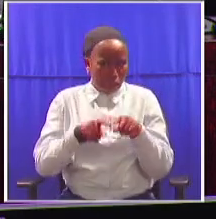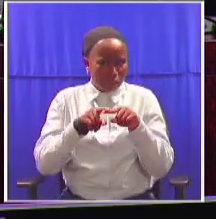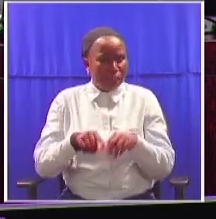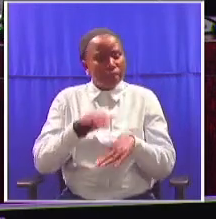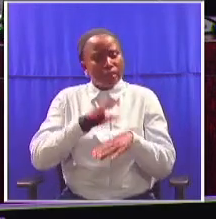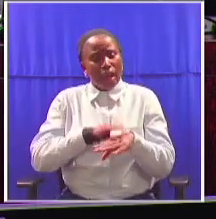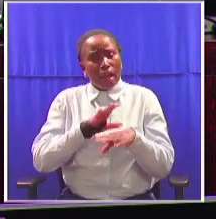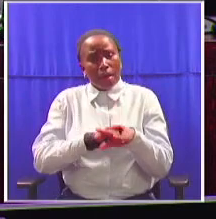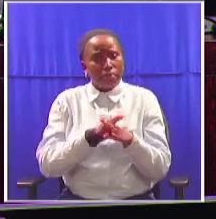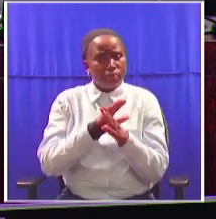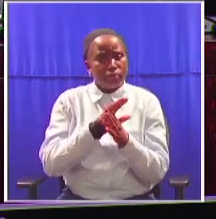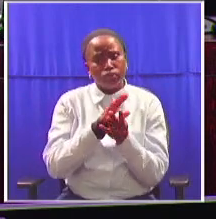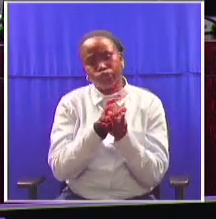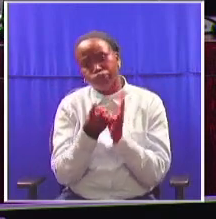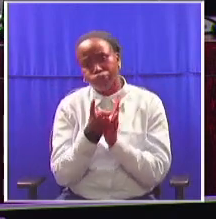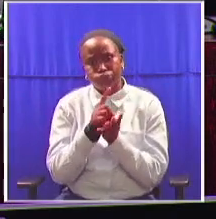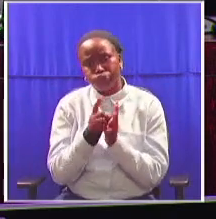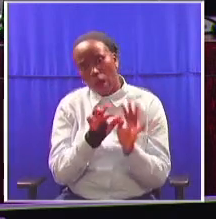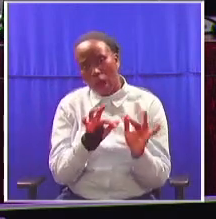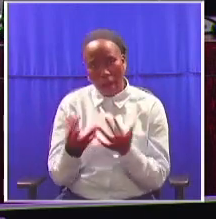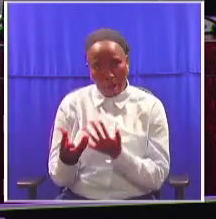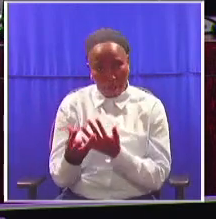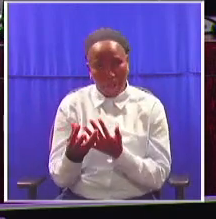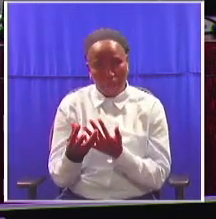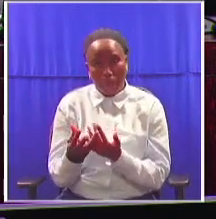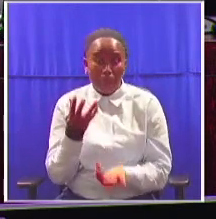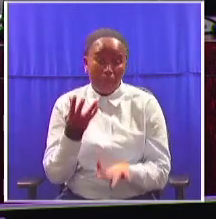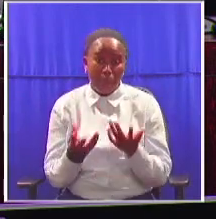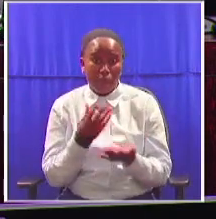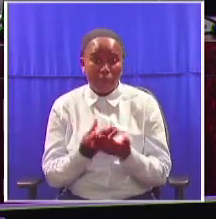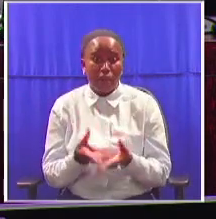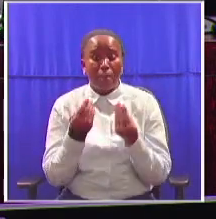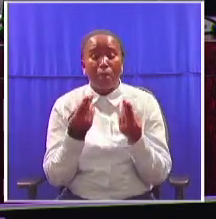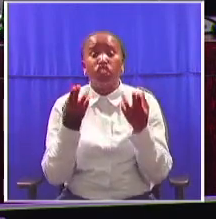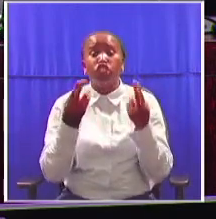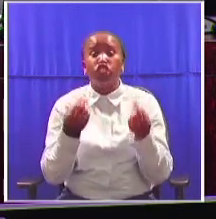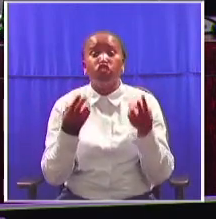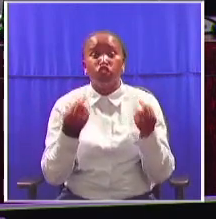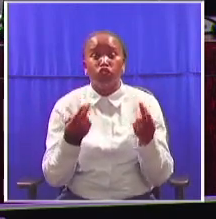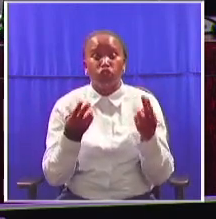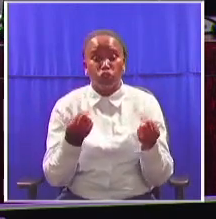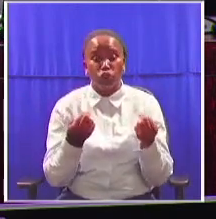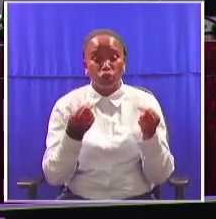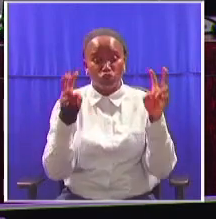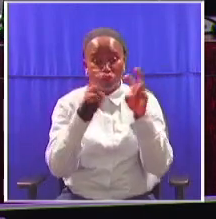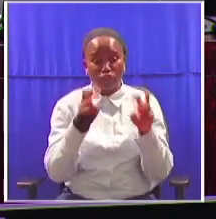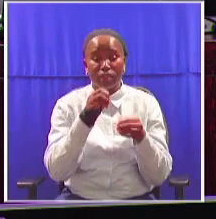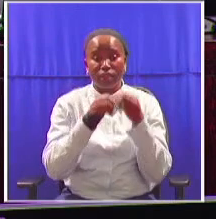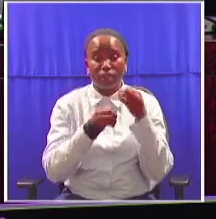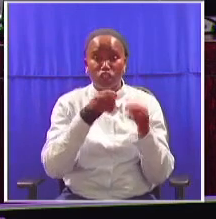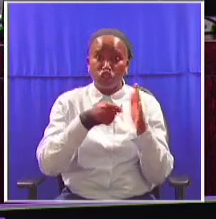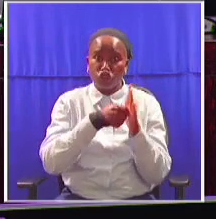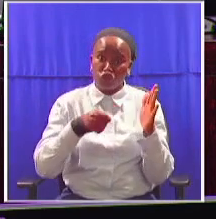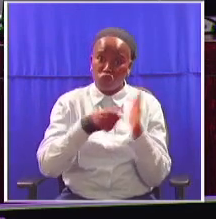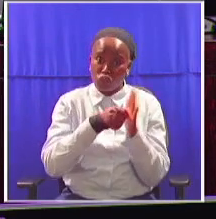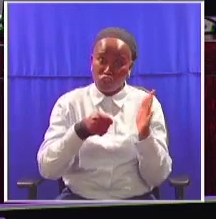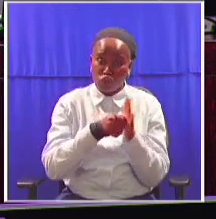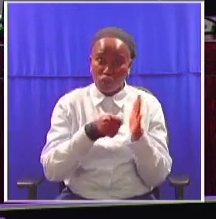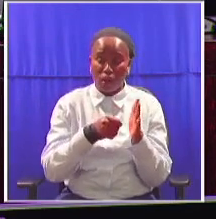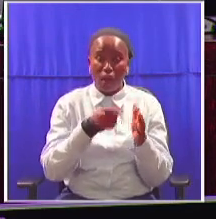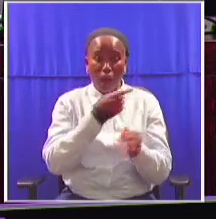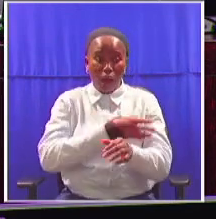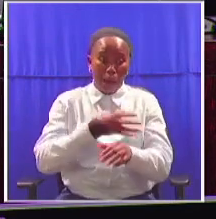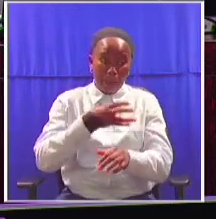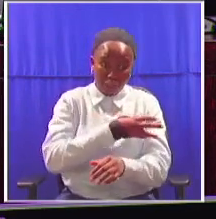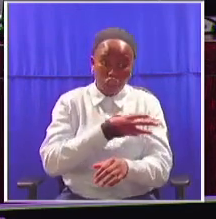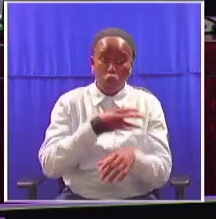expect new generation capacity and the impact of our decarbonization trajectory.